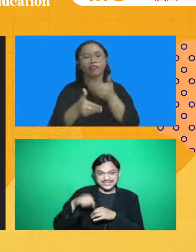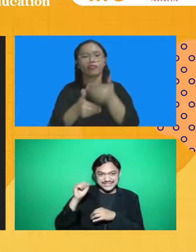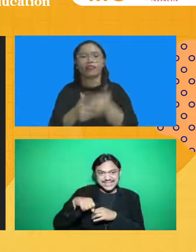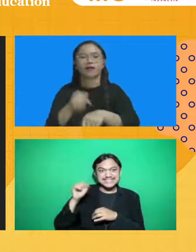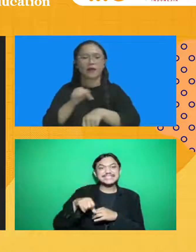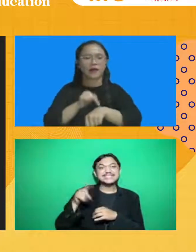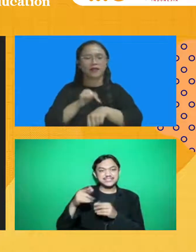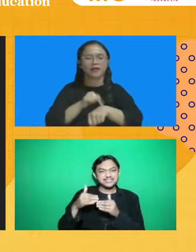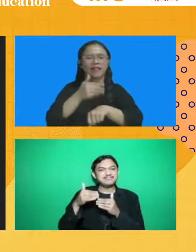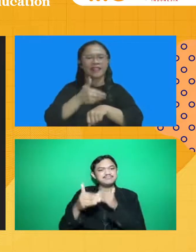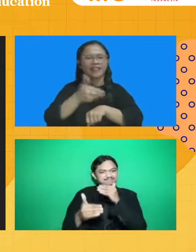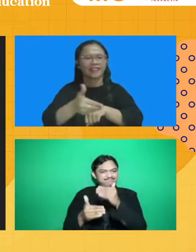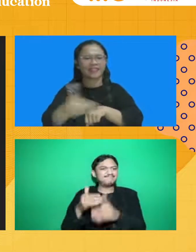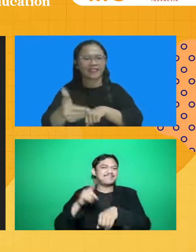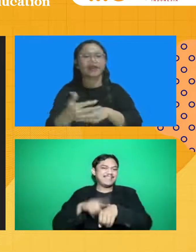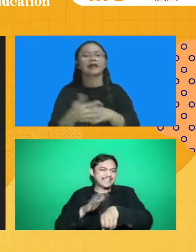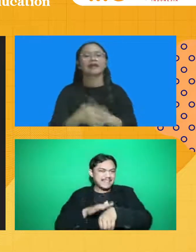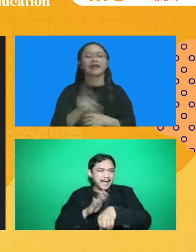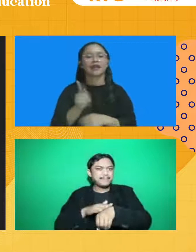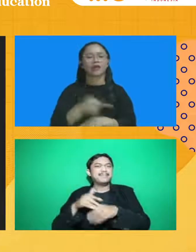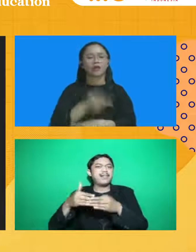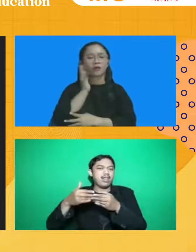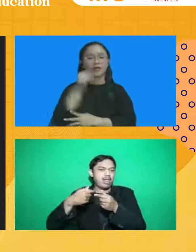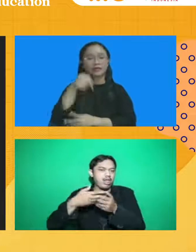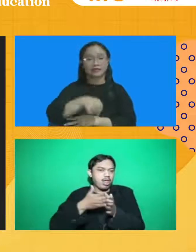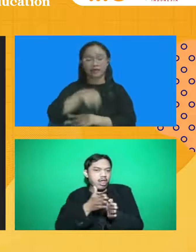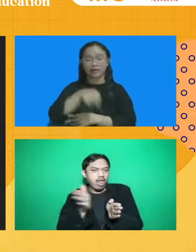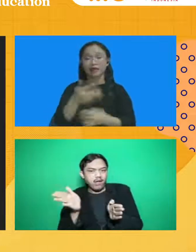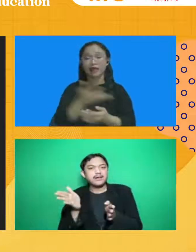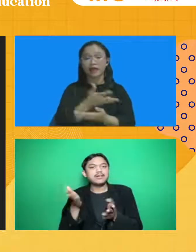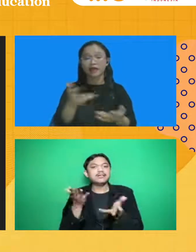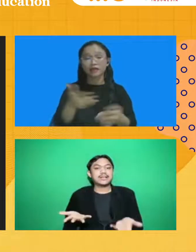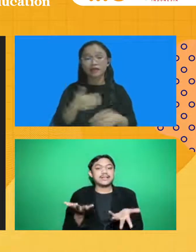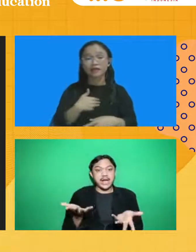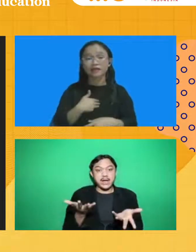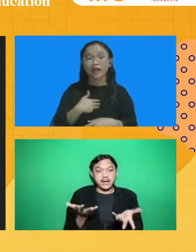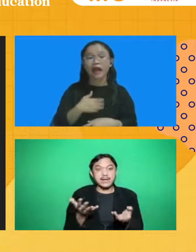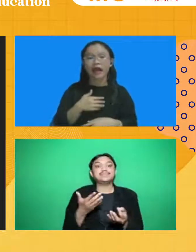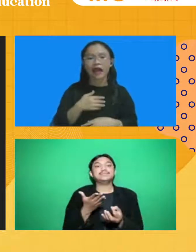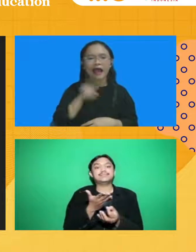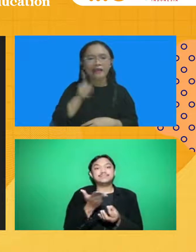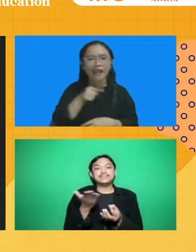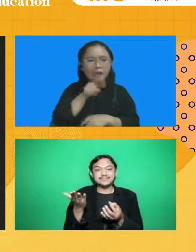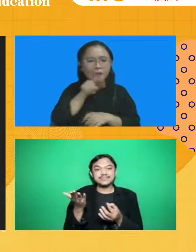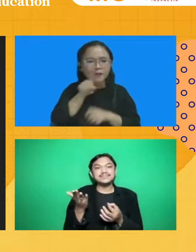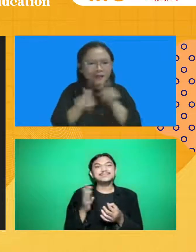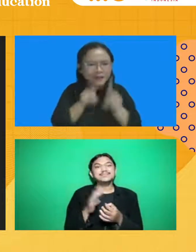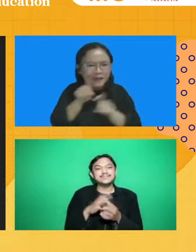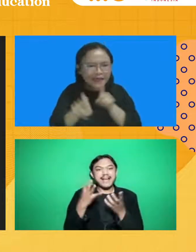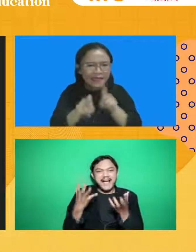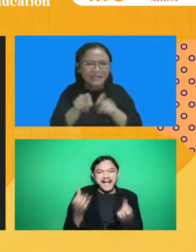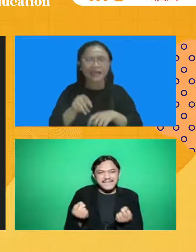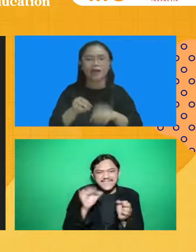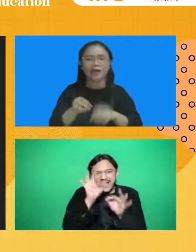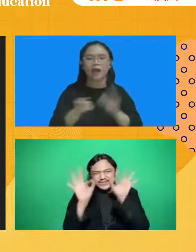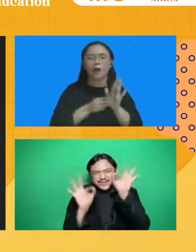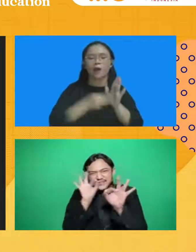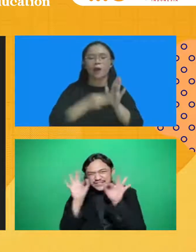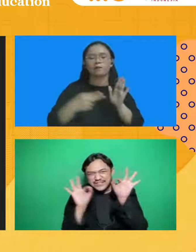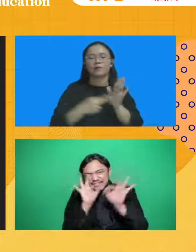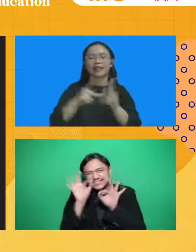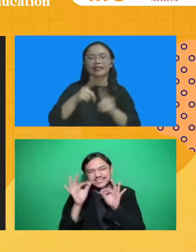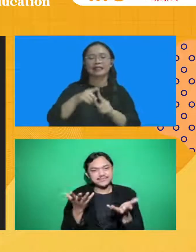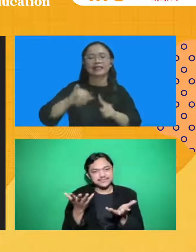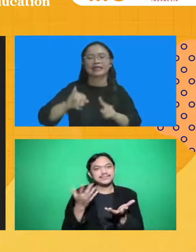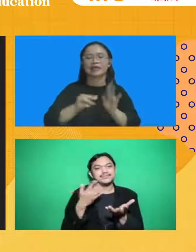the winners. We actually right now will have a quiz using Mentimeter, but don't worry, it's not like a